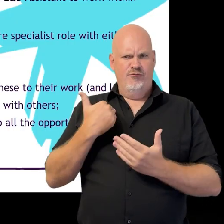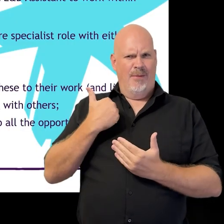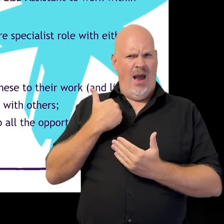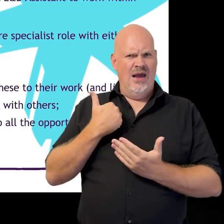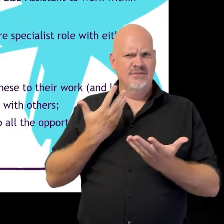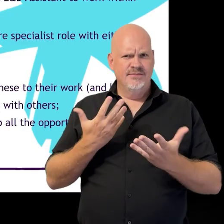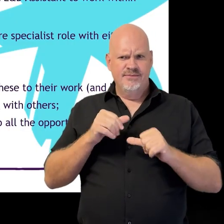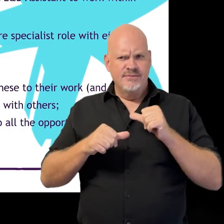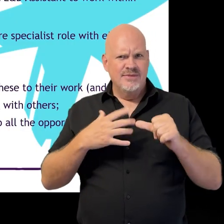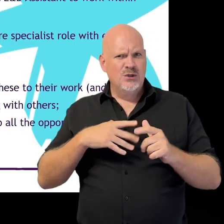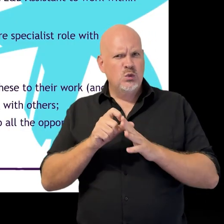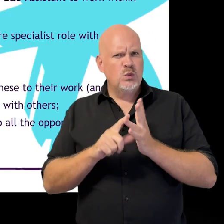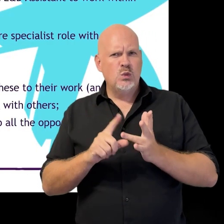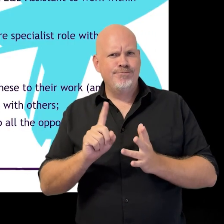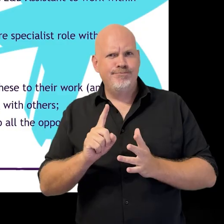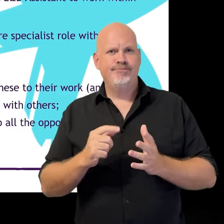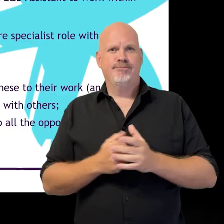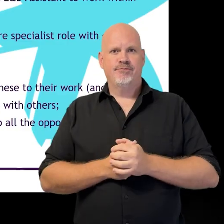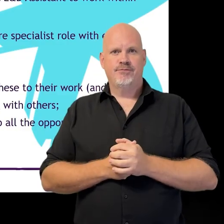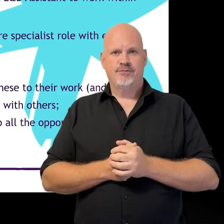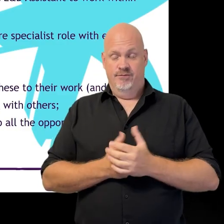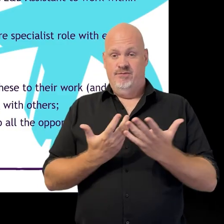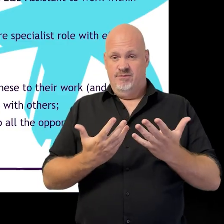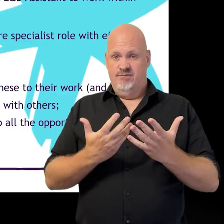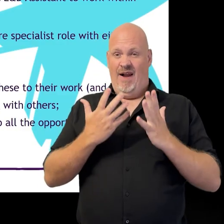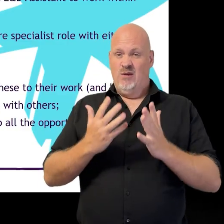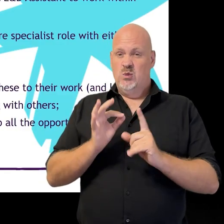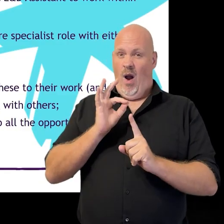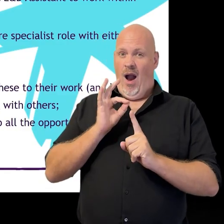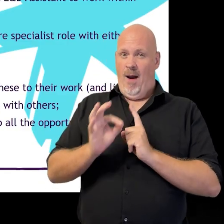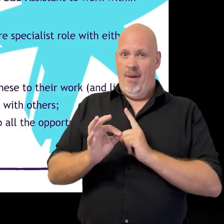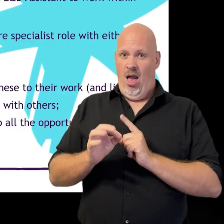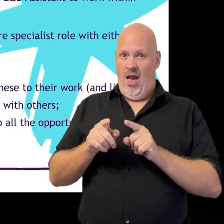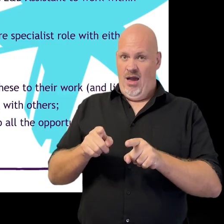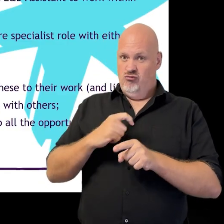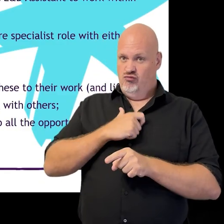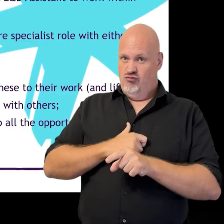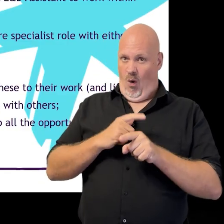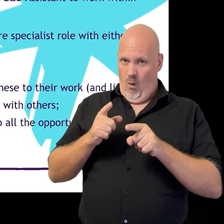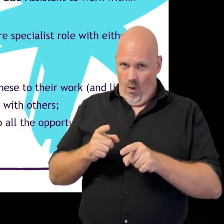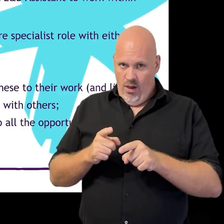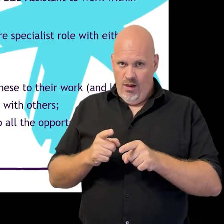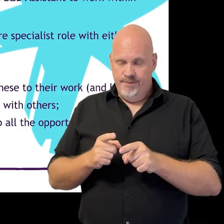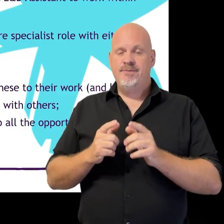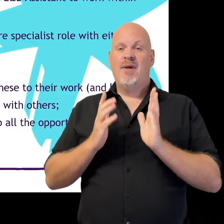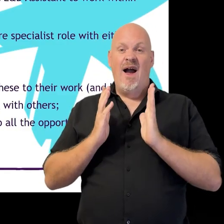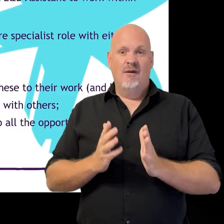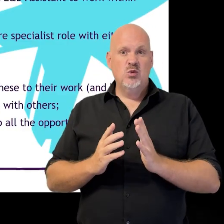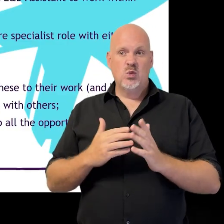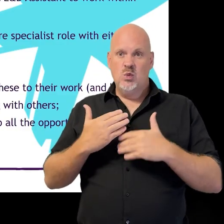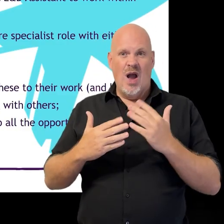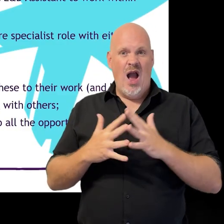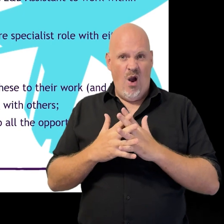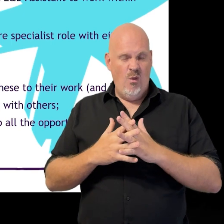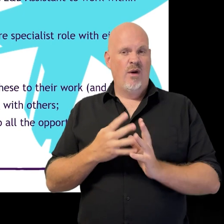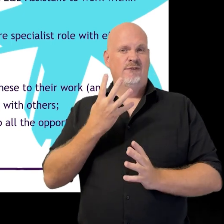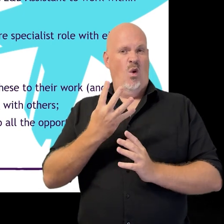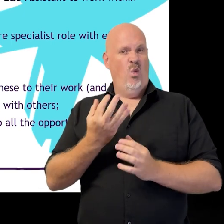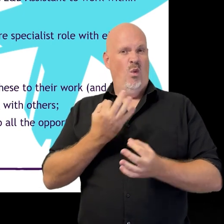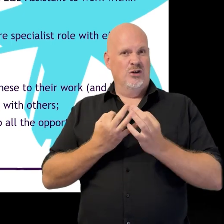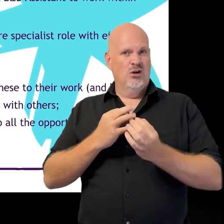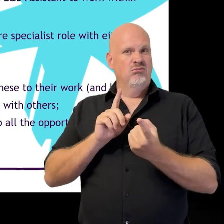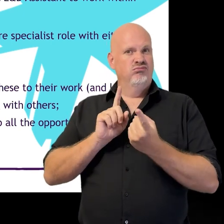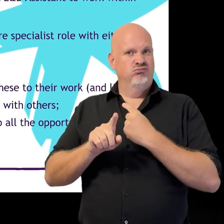player, someone who's open, adaptable and enjoys working with others. And they also want someone who